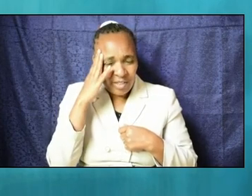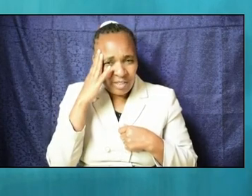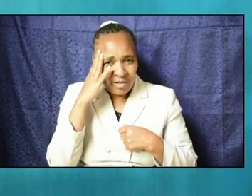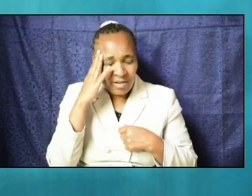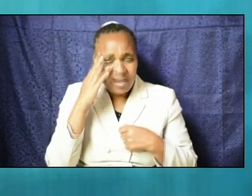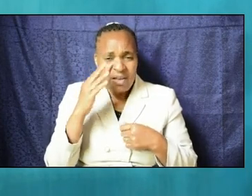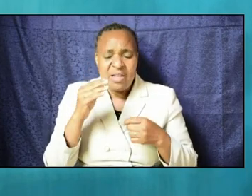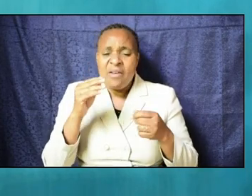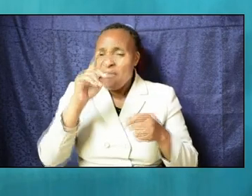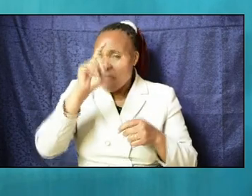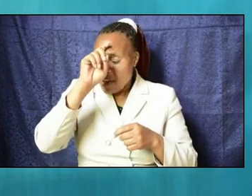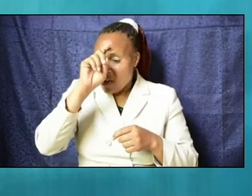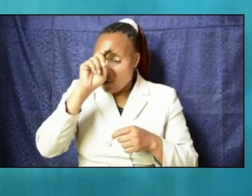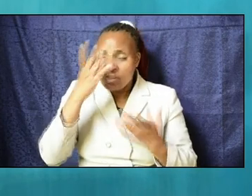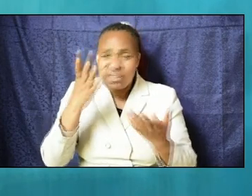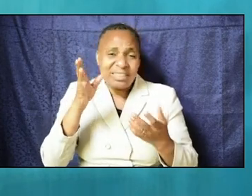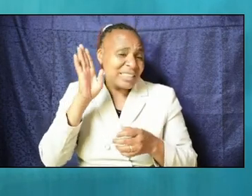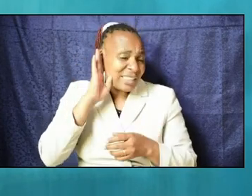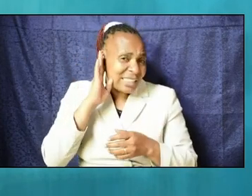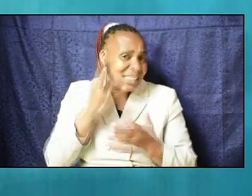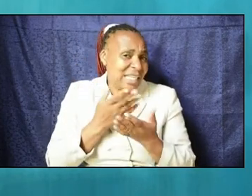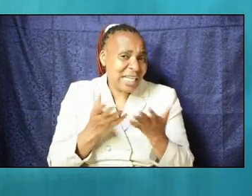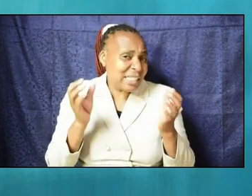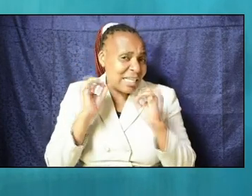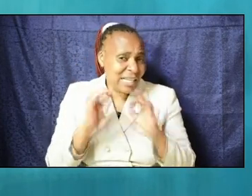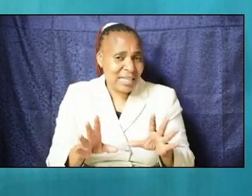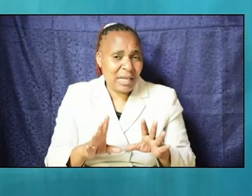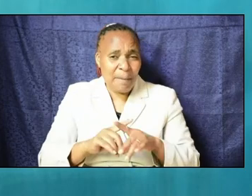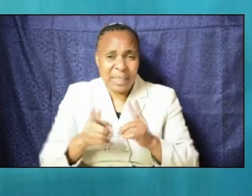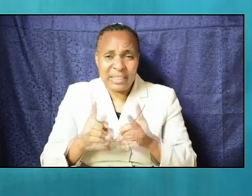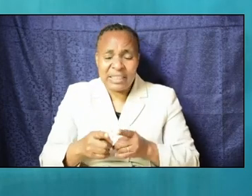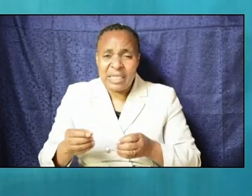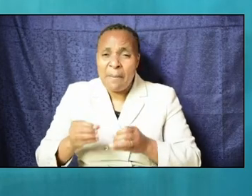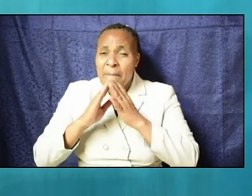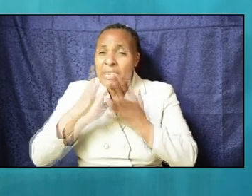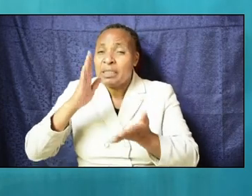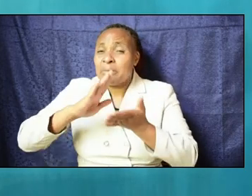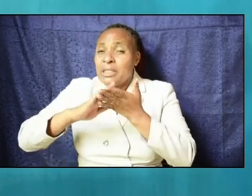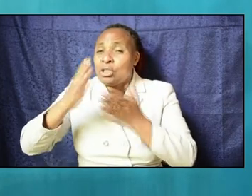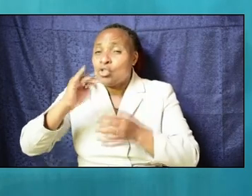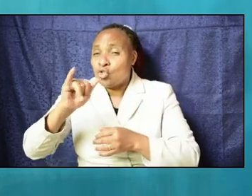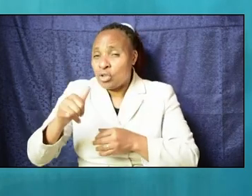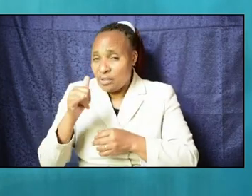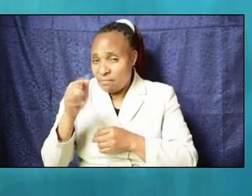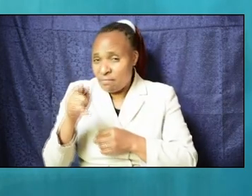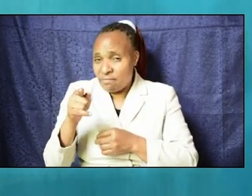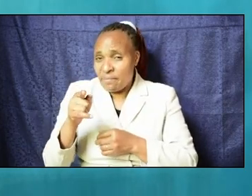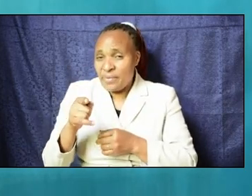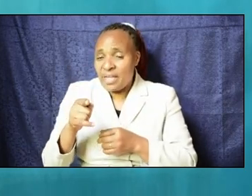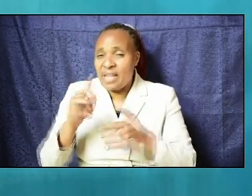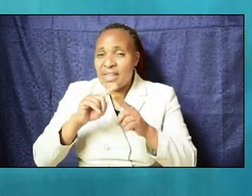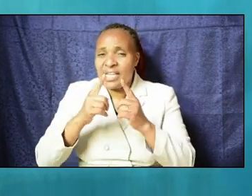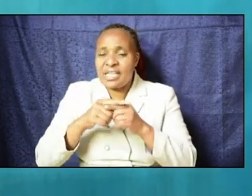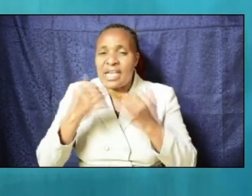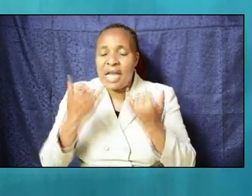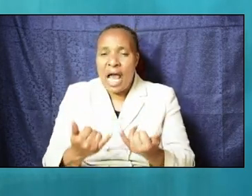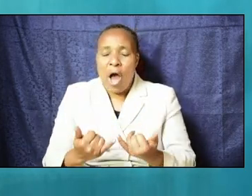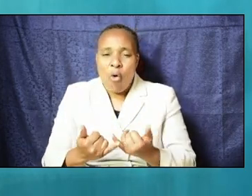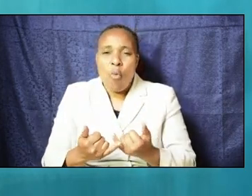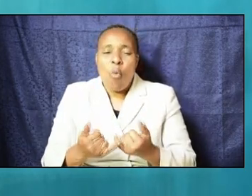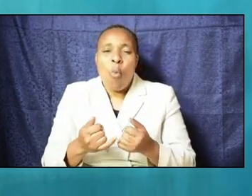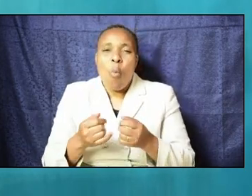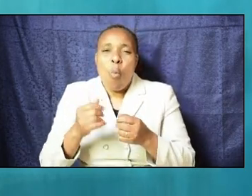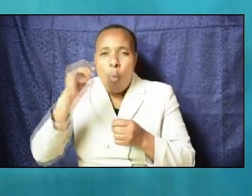was not hearing hearsay, that he placed Joseph before him, and so Joseph is discerning. So Joseph